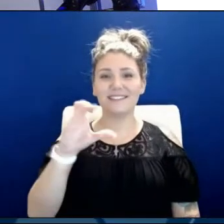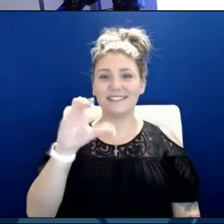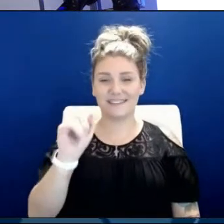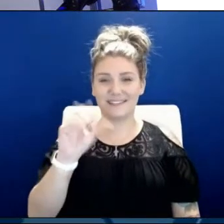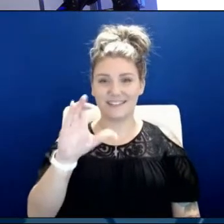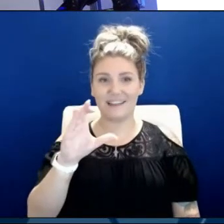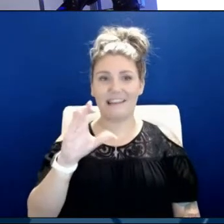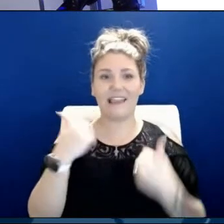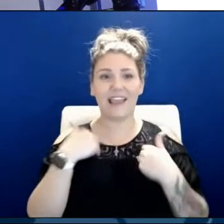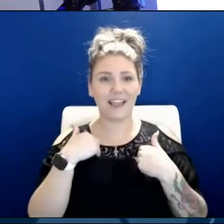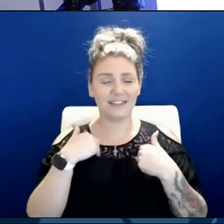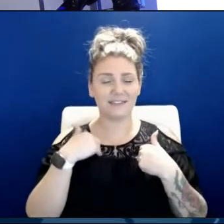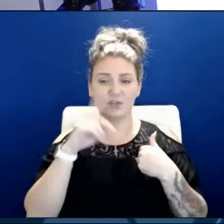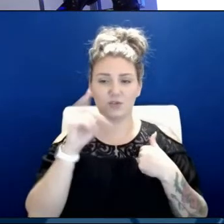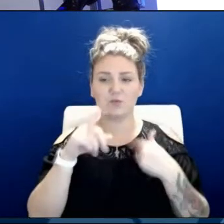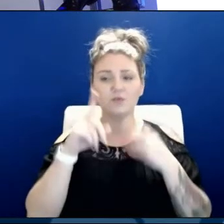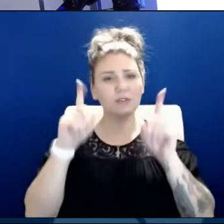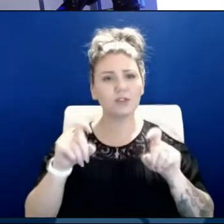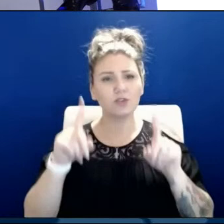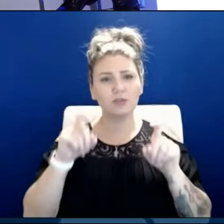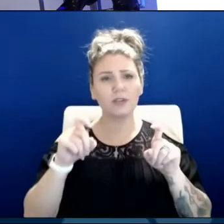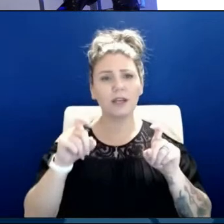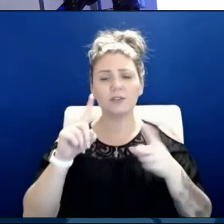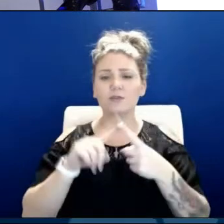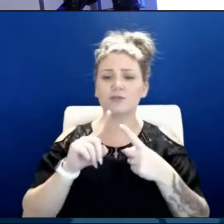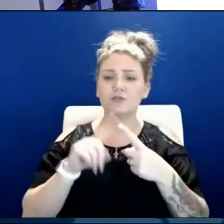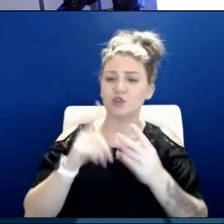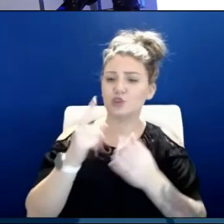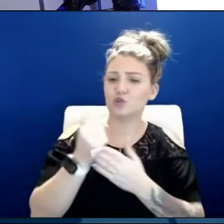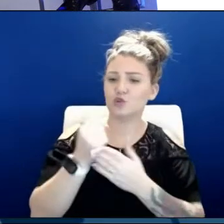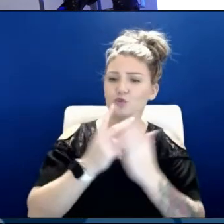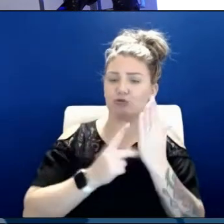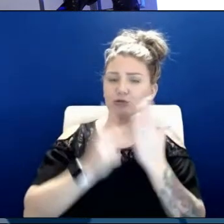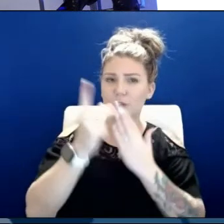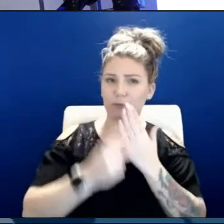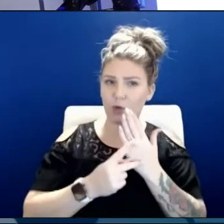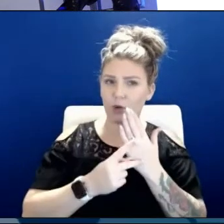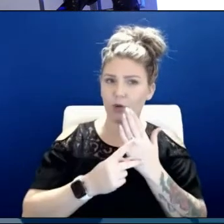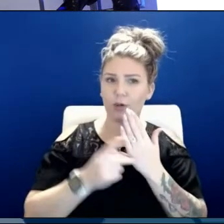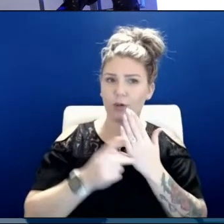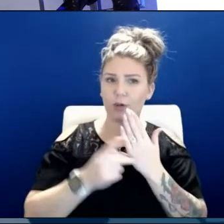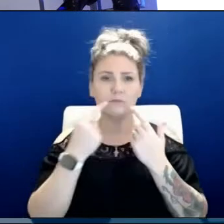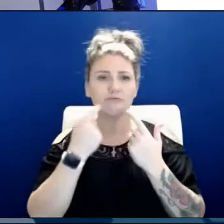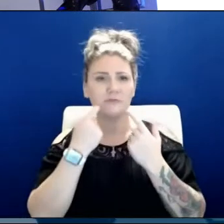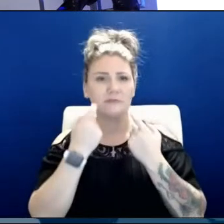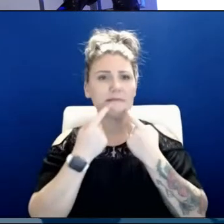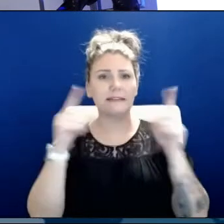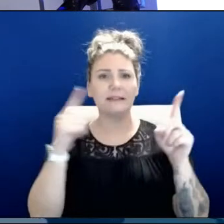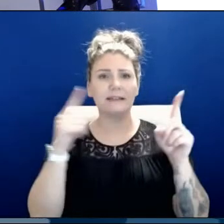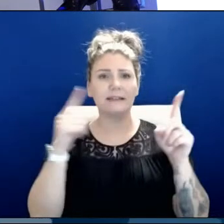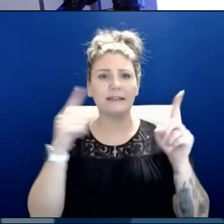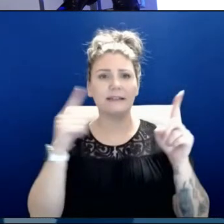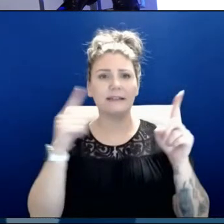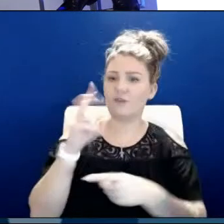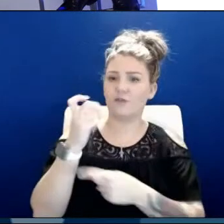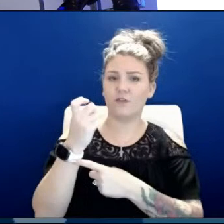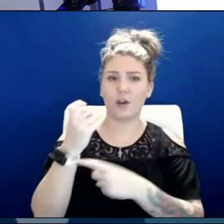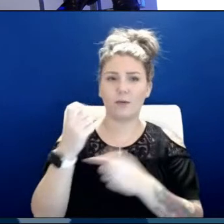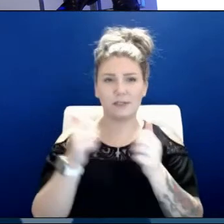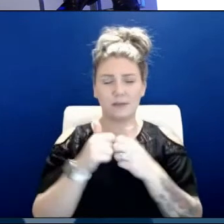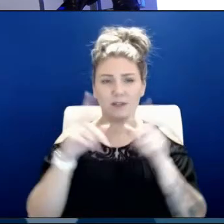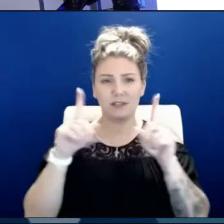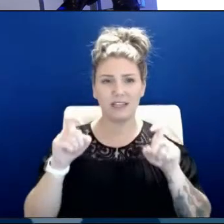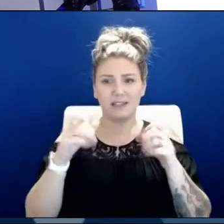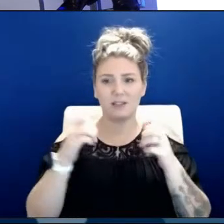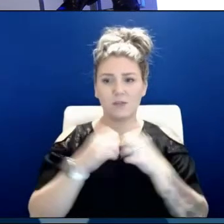test to treat program that President Biden just announced, where you go to a pharmacy to get tested and get sent home with antiviral